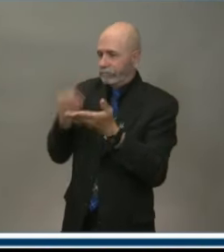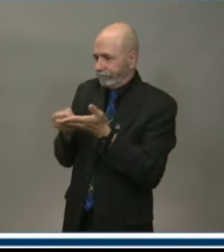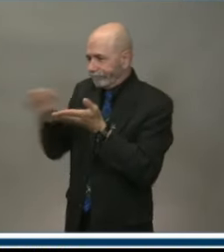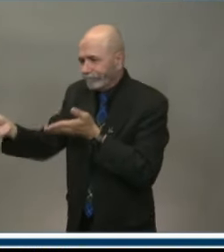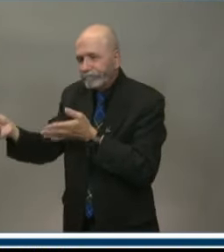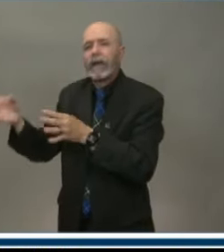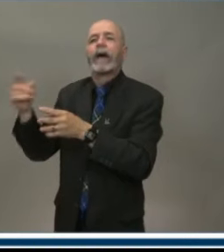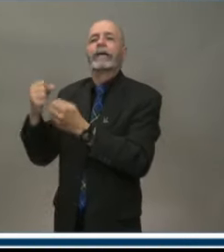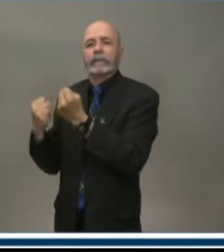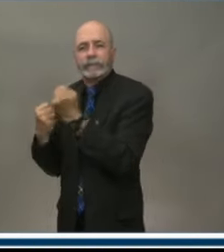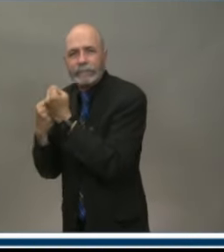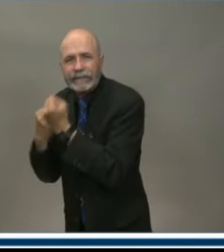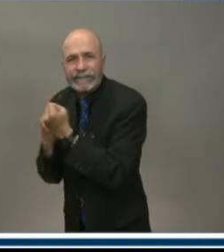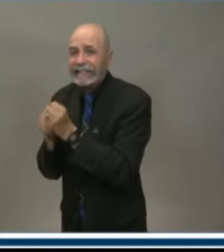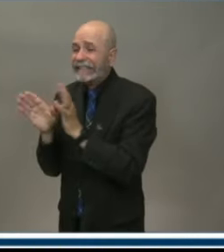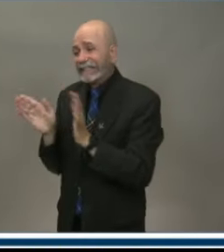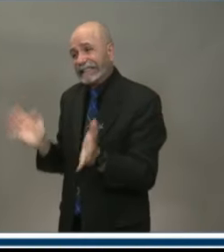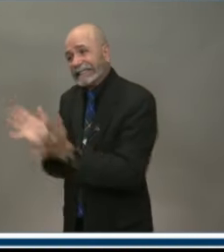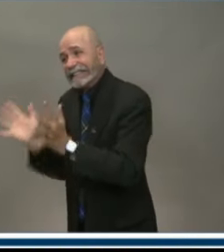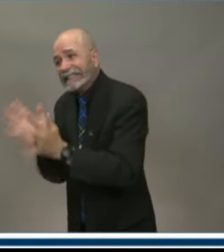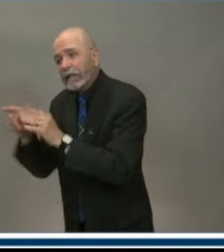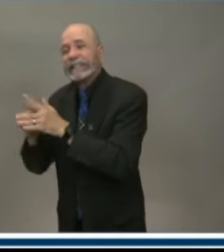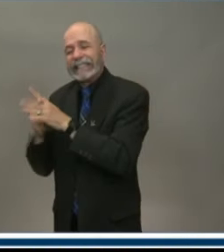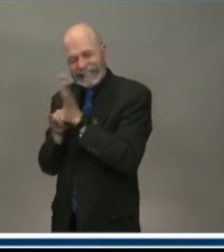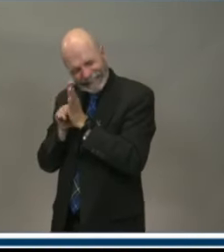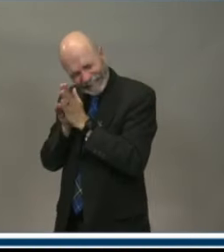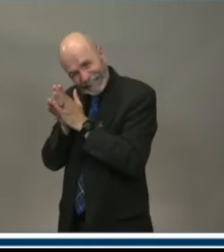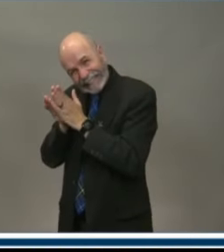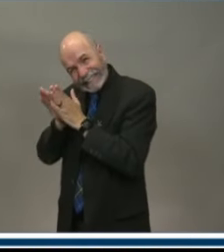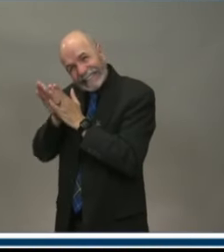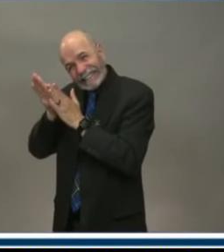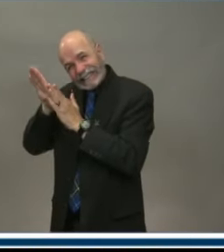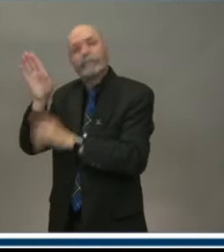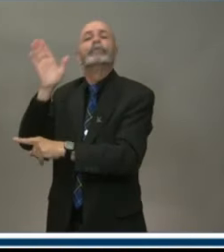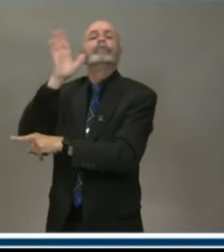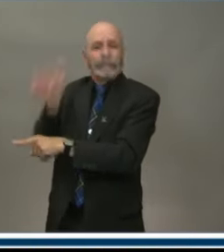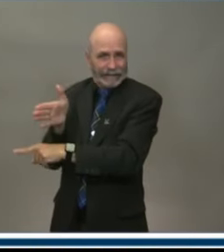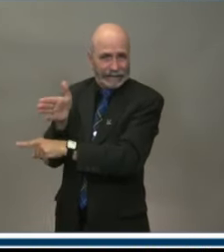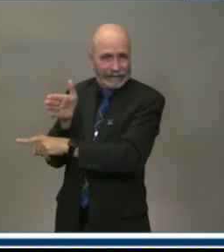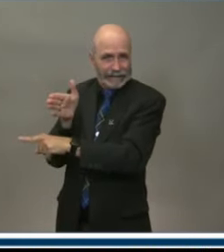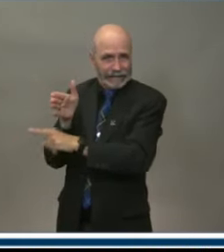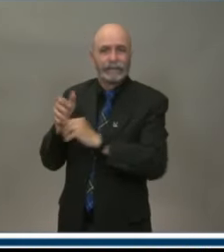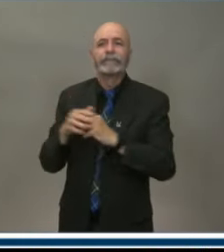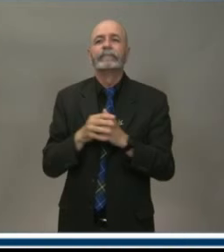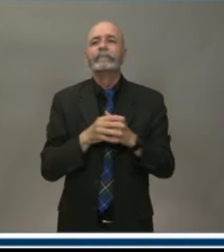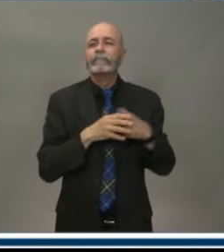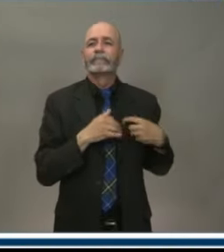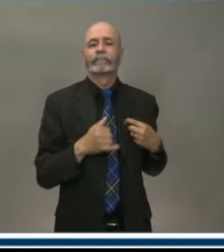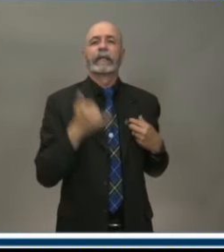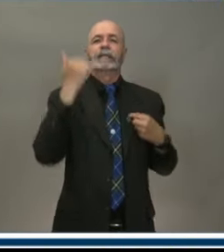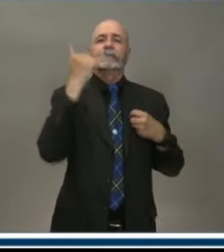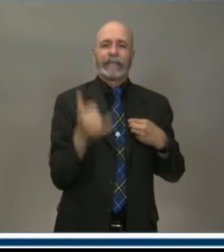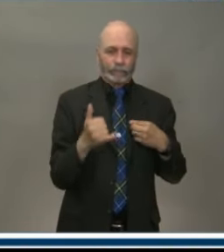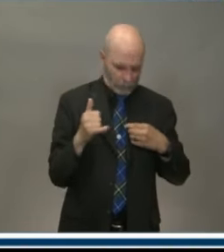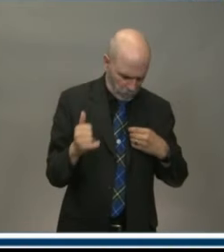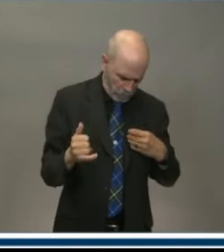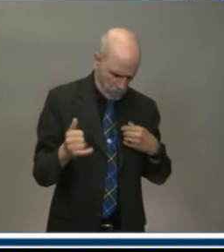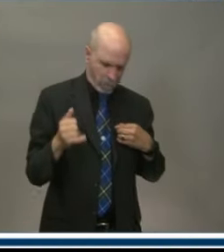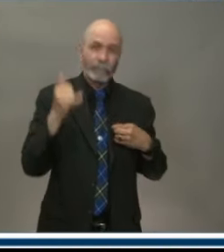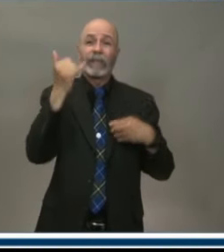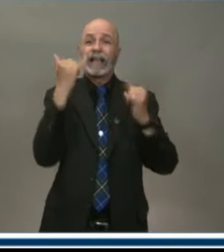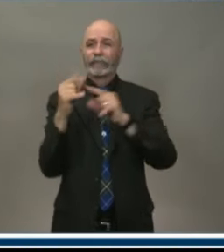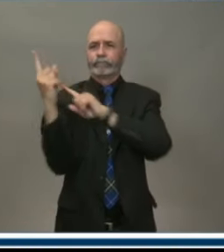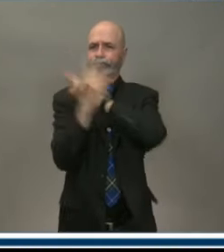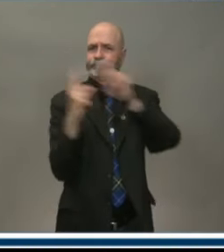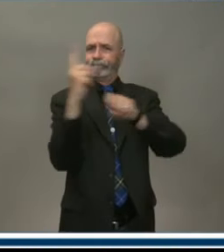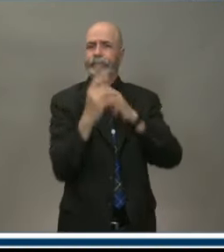when we get through COVID-19. And with that, we'll be happy to answer any questions. Again, just a reminder, we'll take one